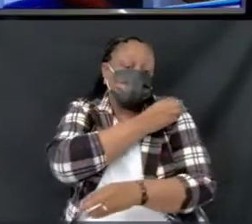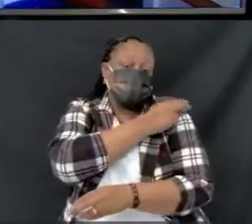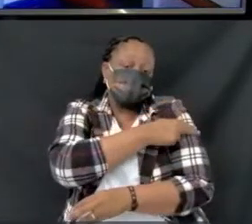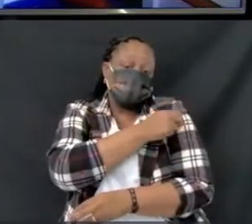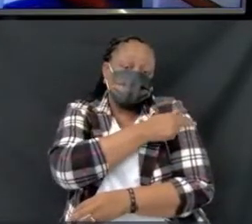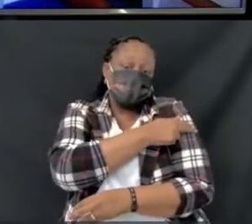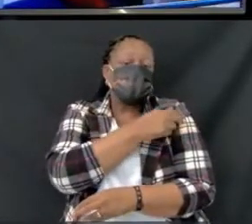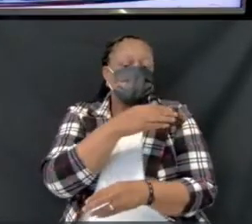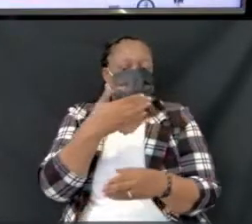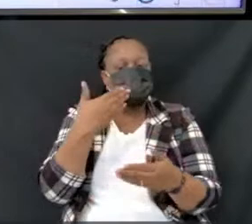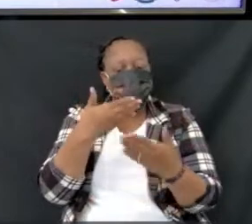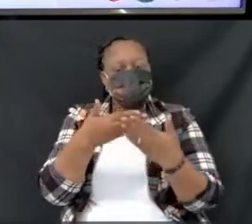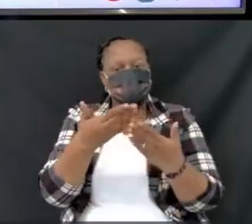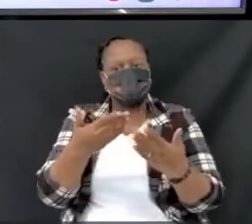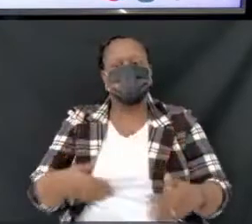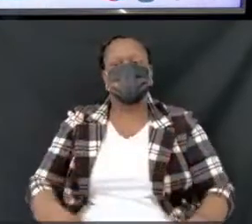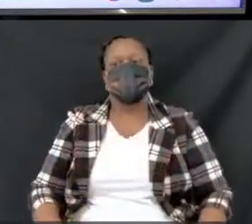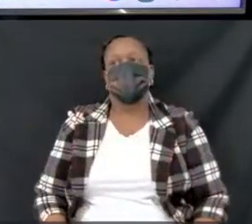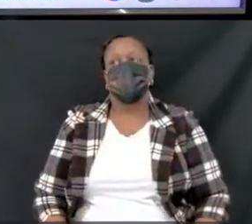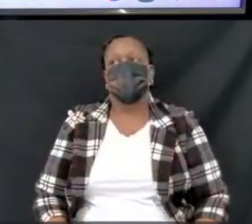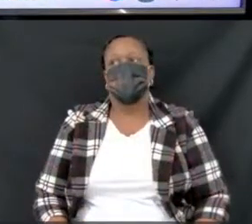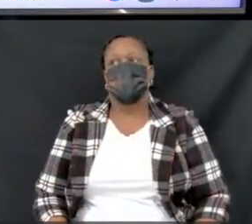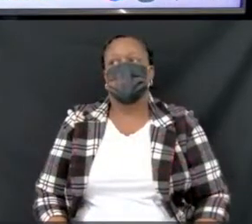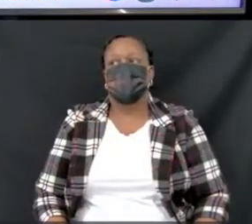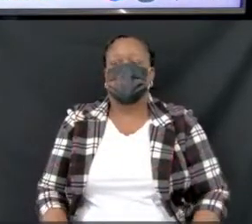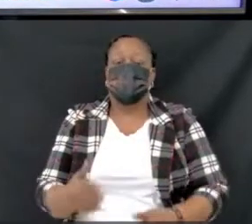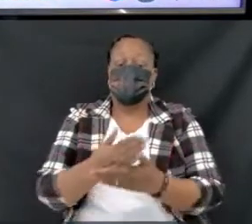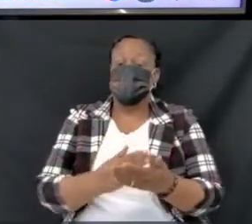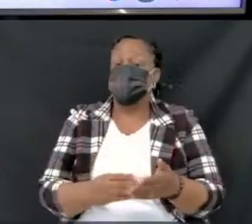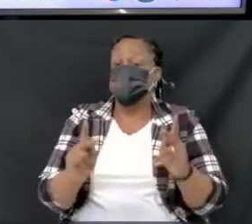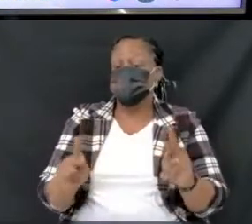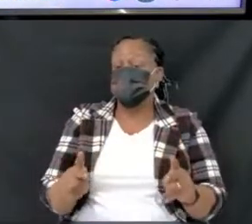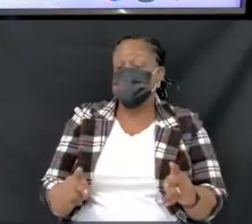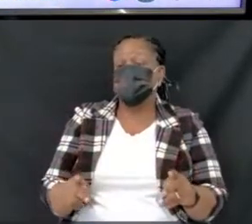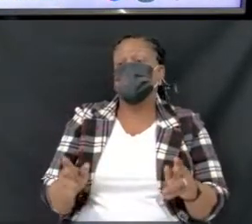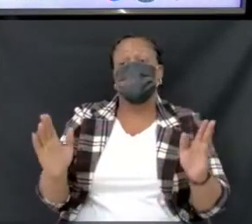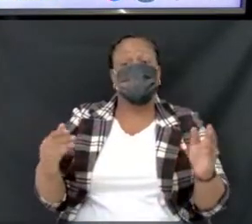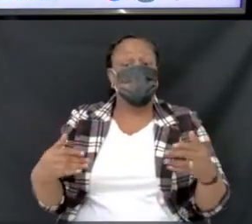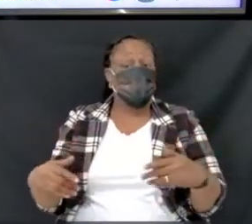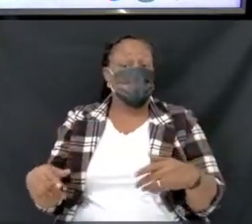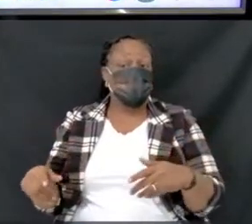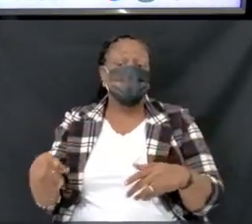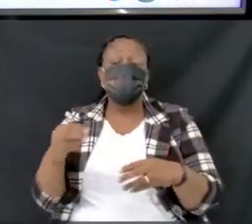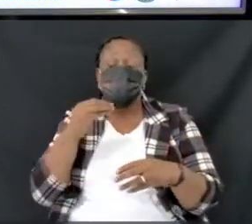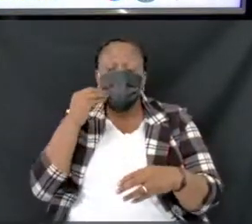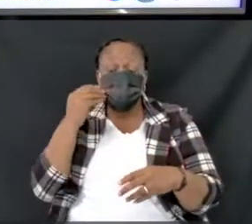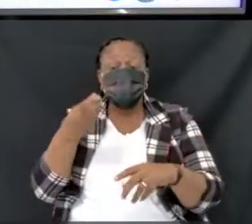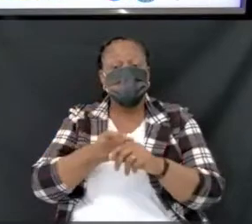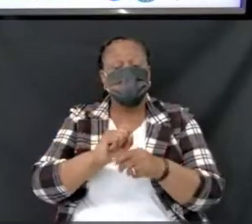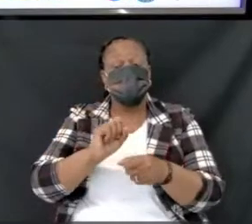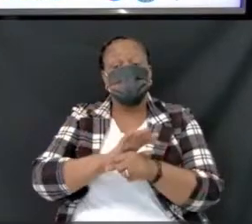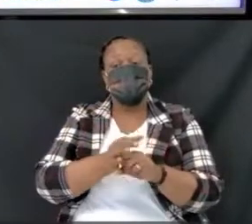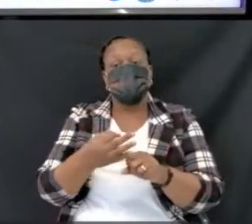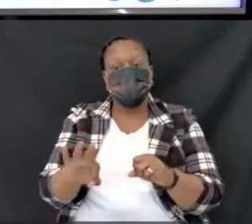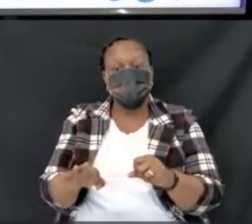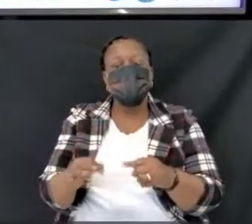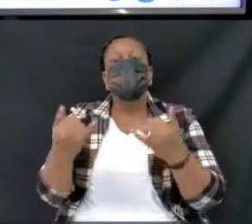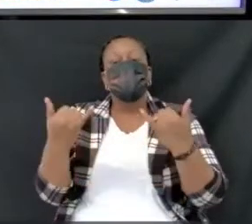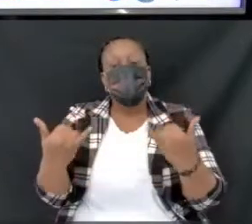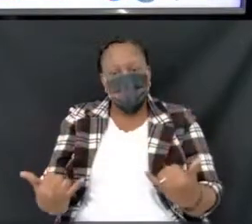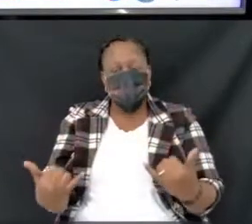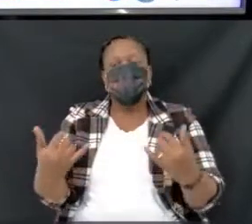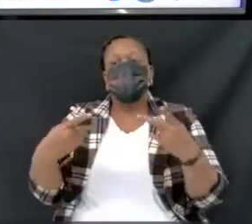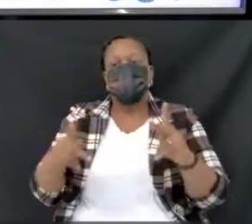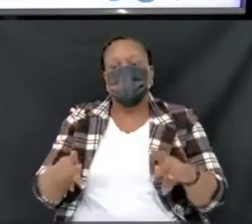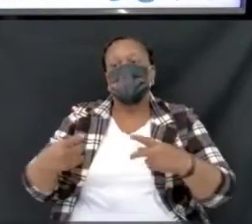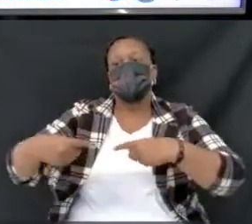at the hospital previously affected with sick-outs from COVID are back to normal functioning, as most staff members have recovered